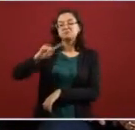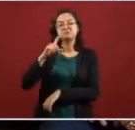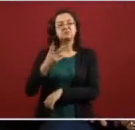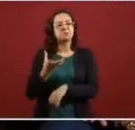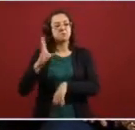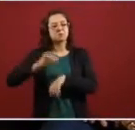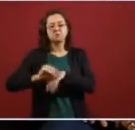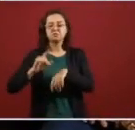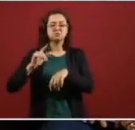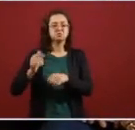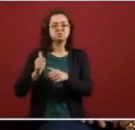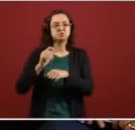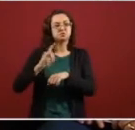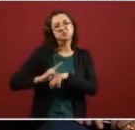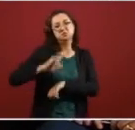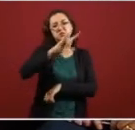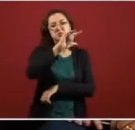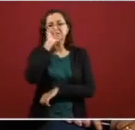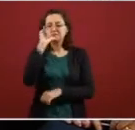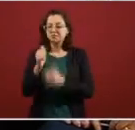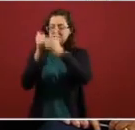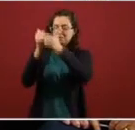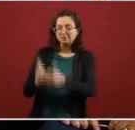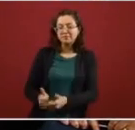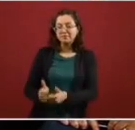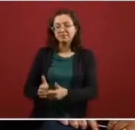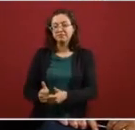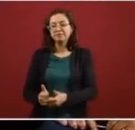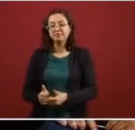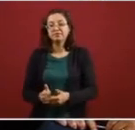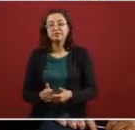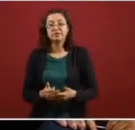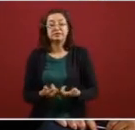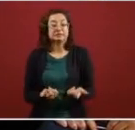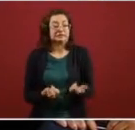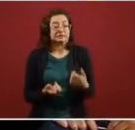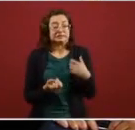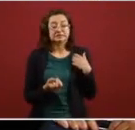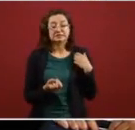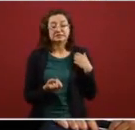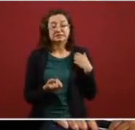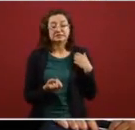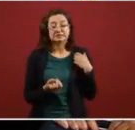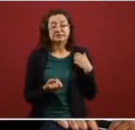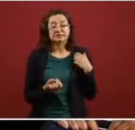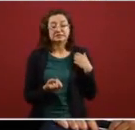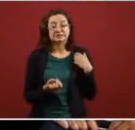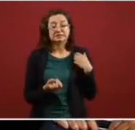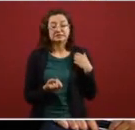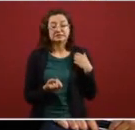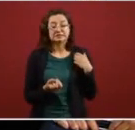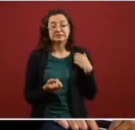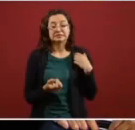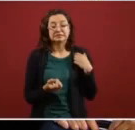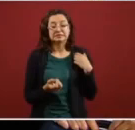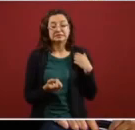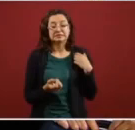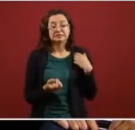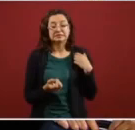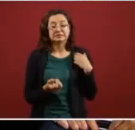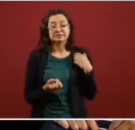Ahora sí que por un milimétrico espacio. So there, by